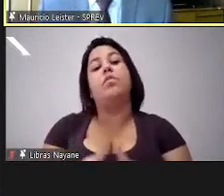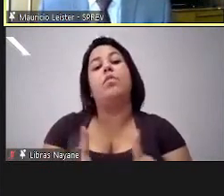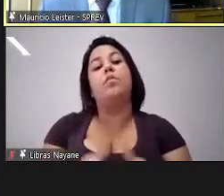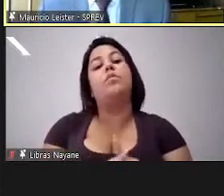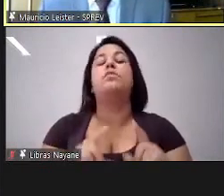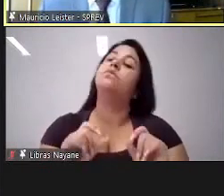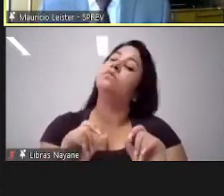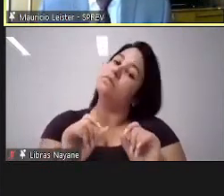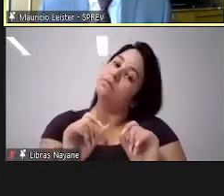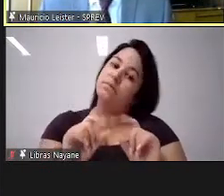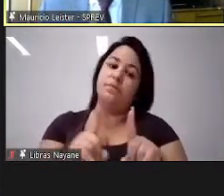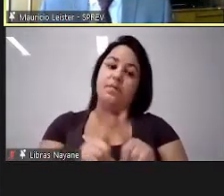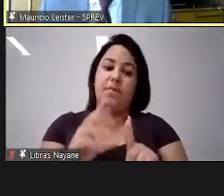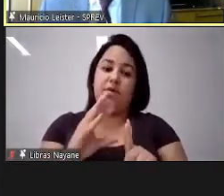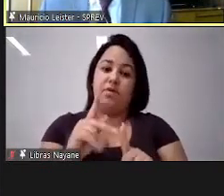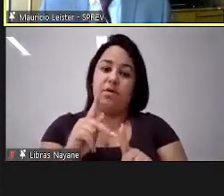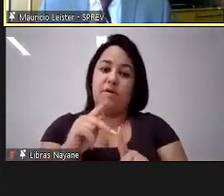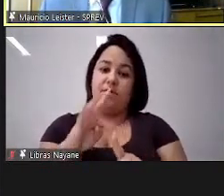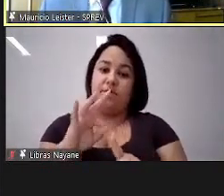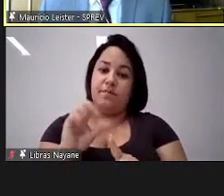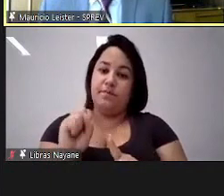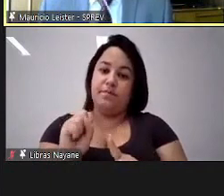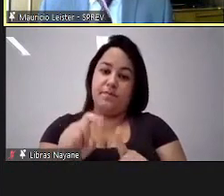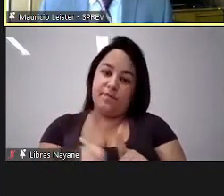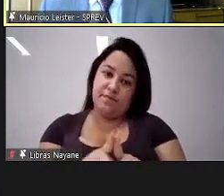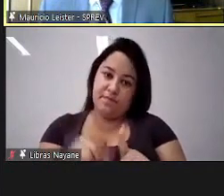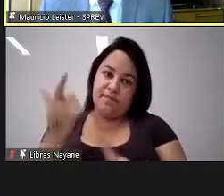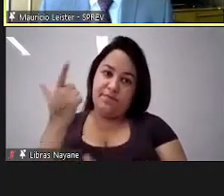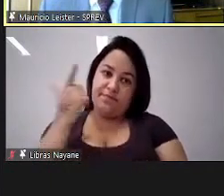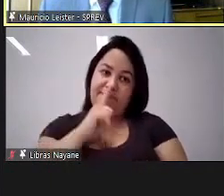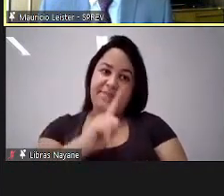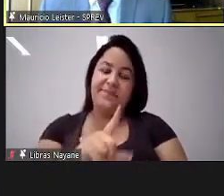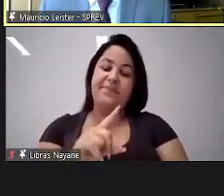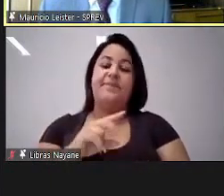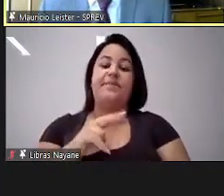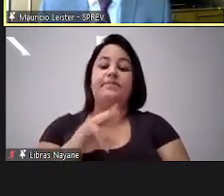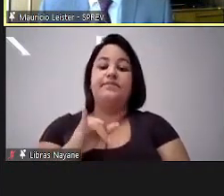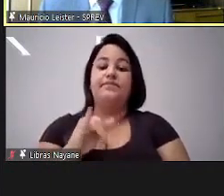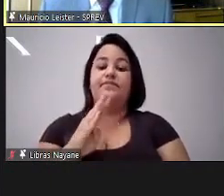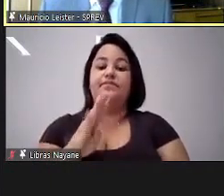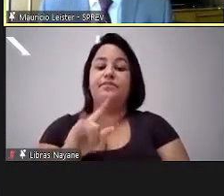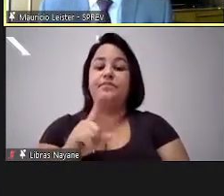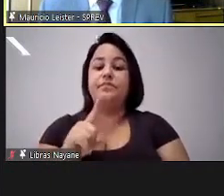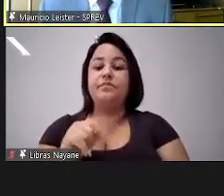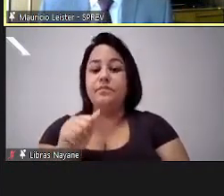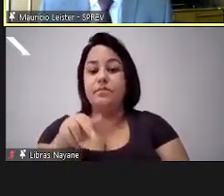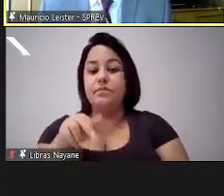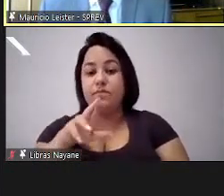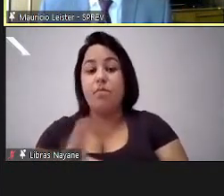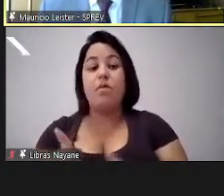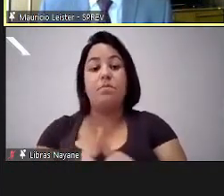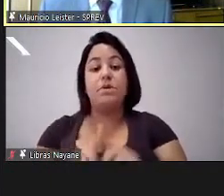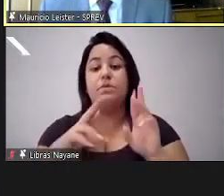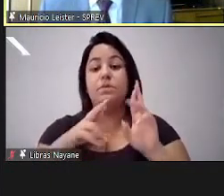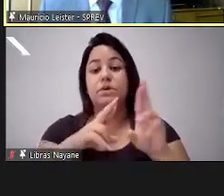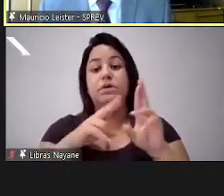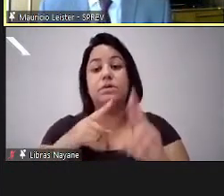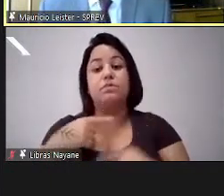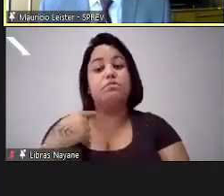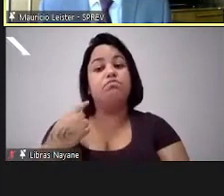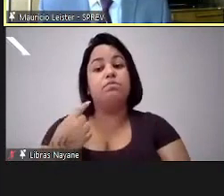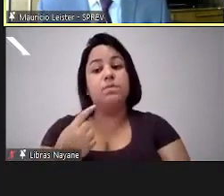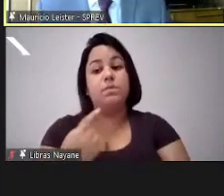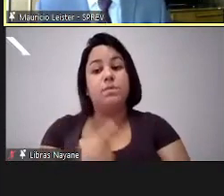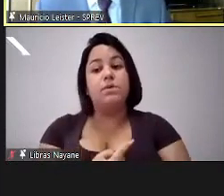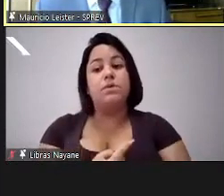for example, two initiatives, capital initiatives. They were able to implement this